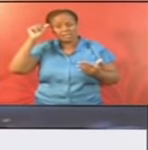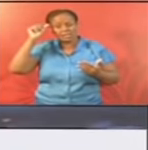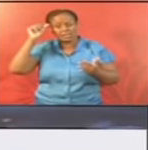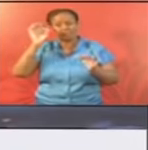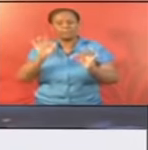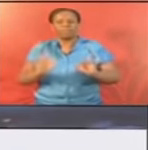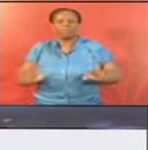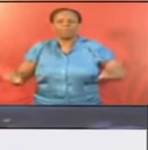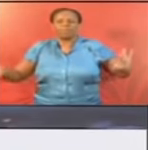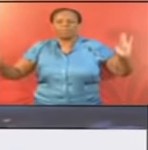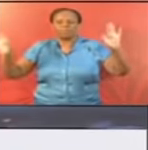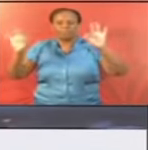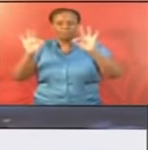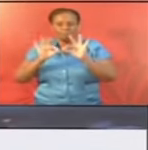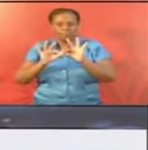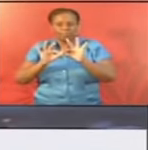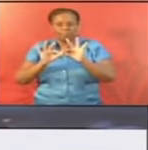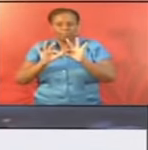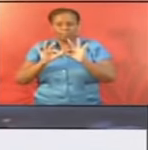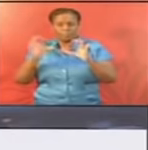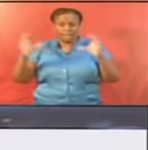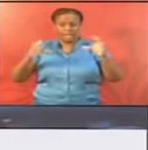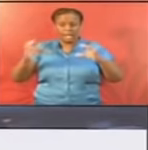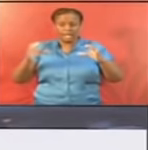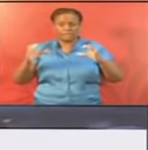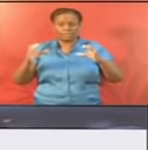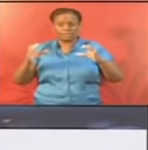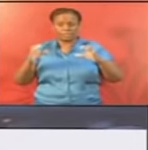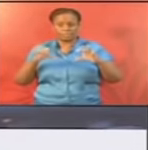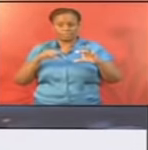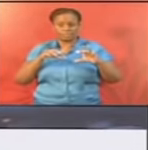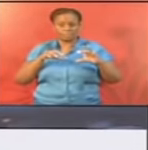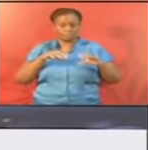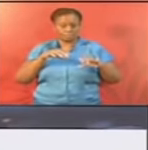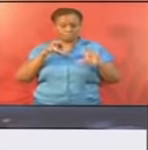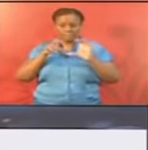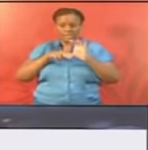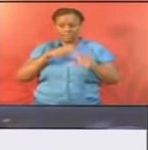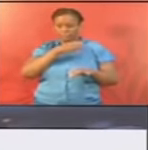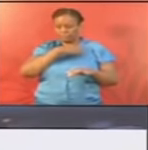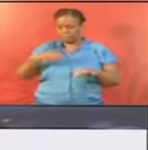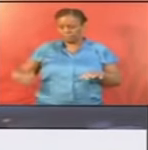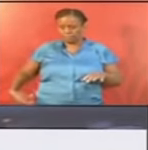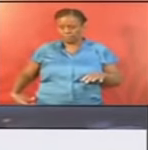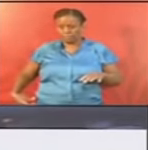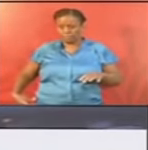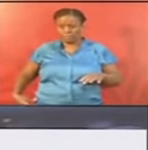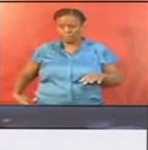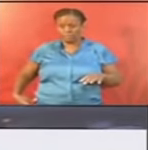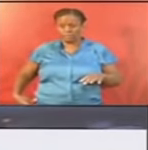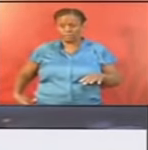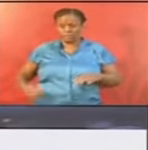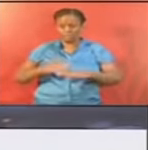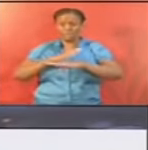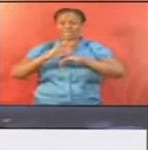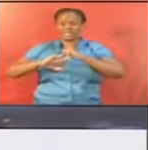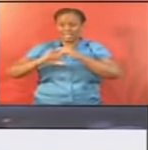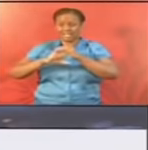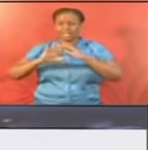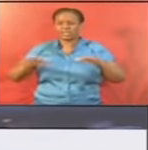car seat to protect your children. But did you know that one of the best ways to protect your children is to make sure they have all their